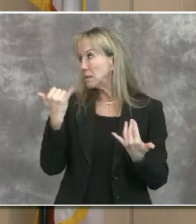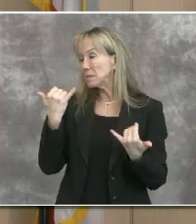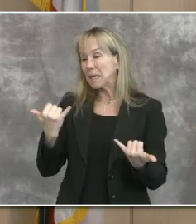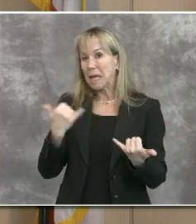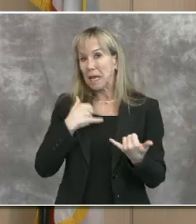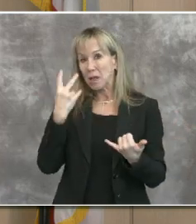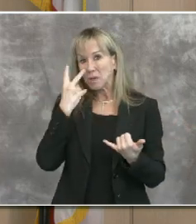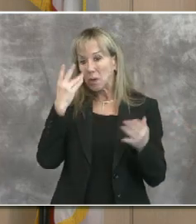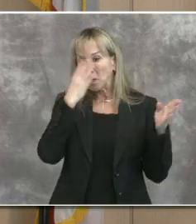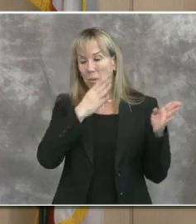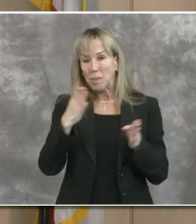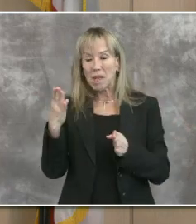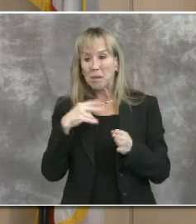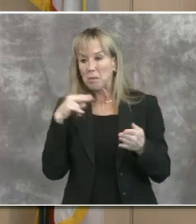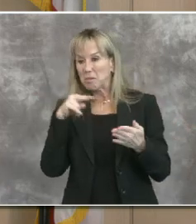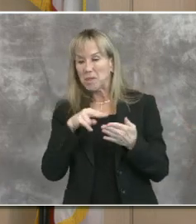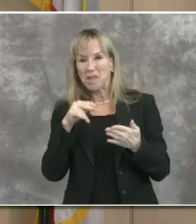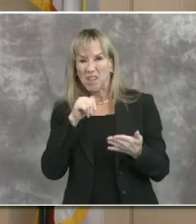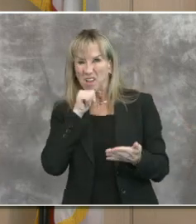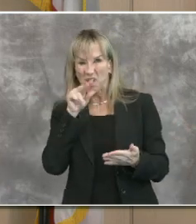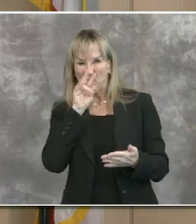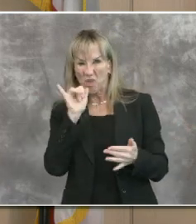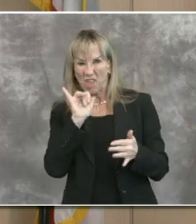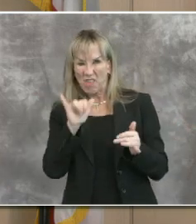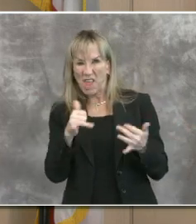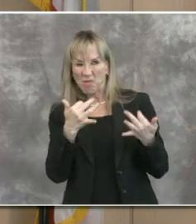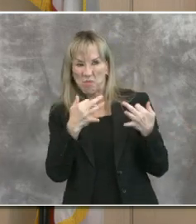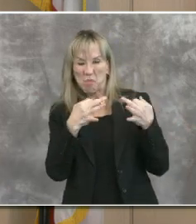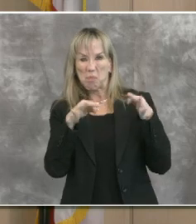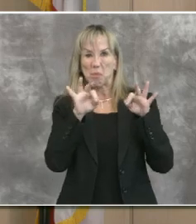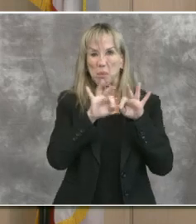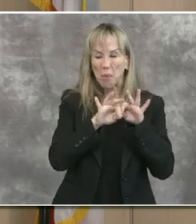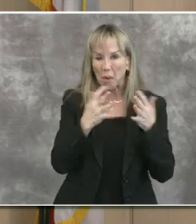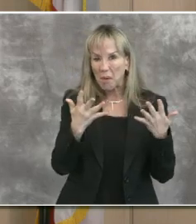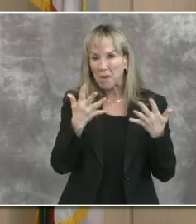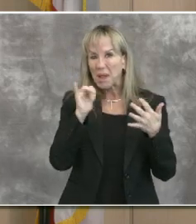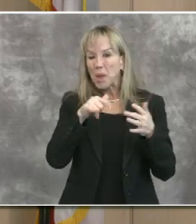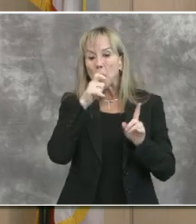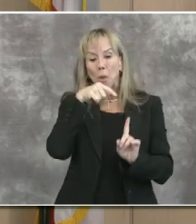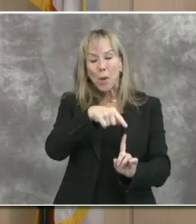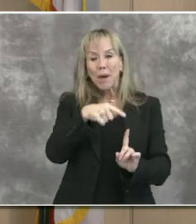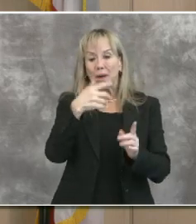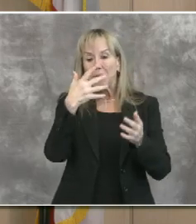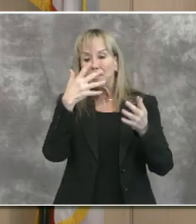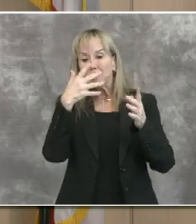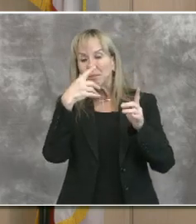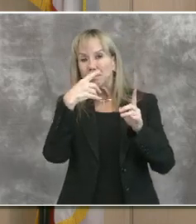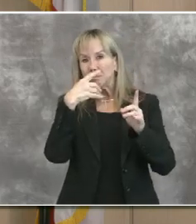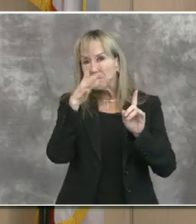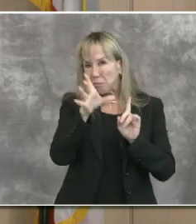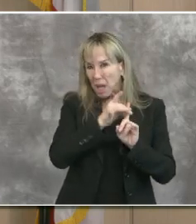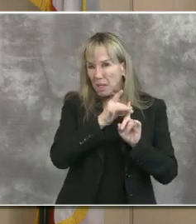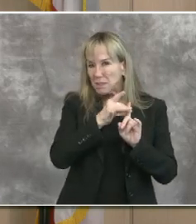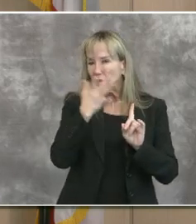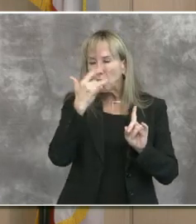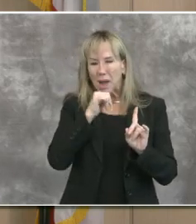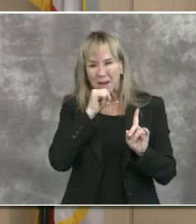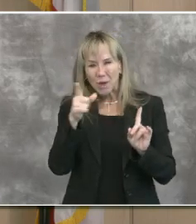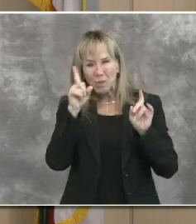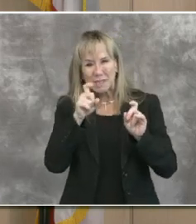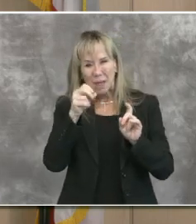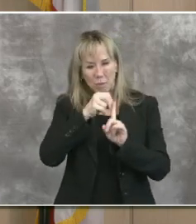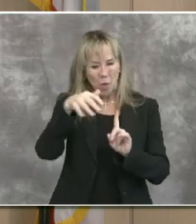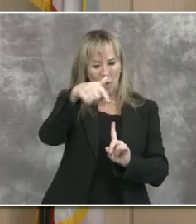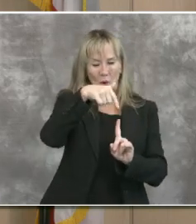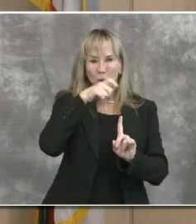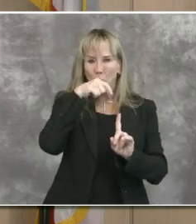don't see that as a priority in the testing of testing the circles around the positive patient. Why is that not is it more important